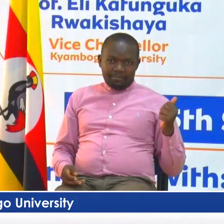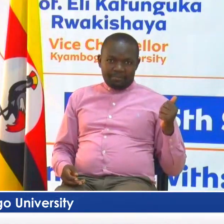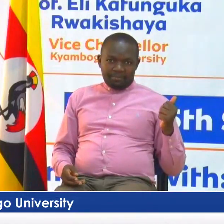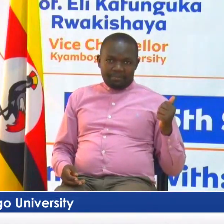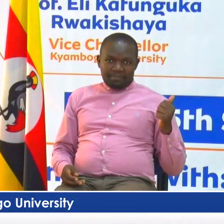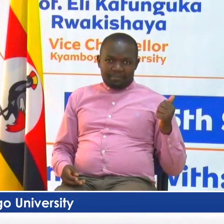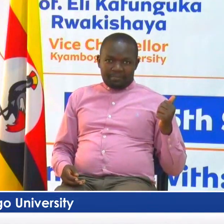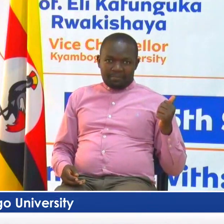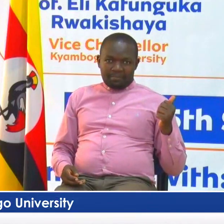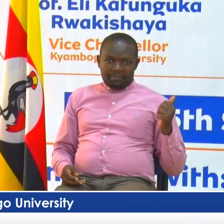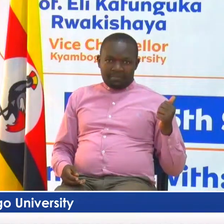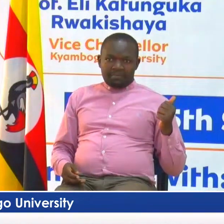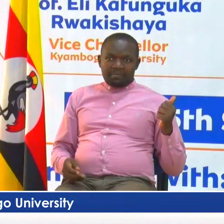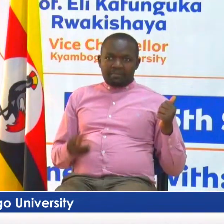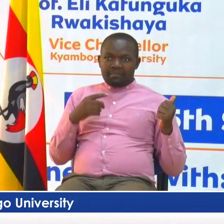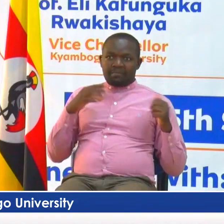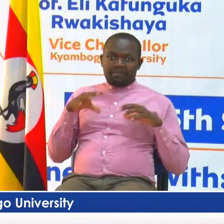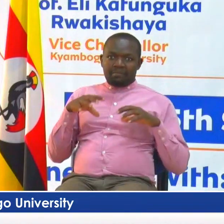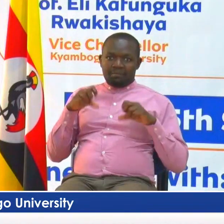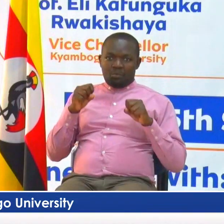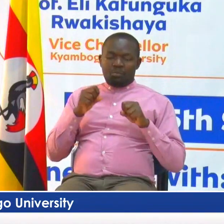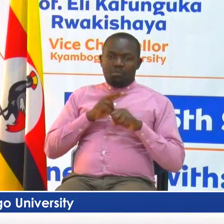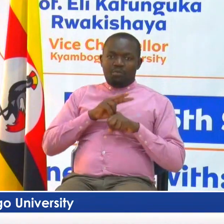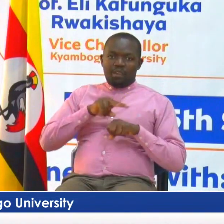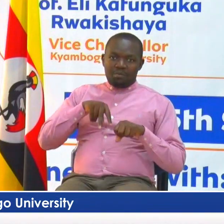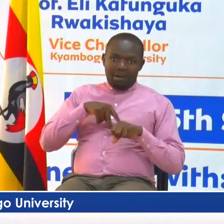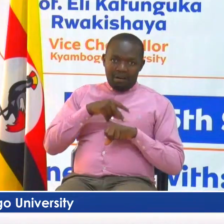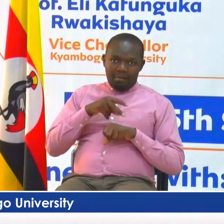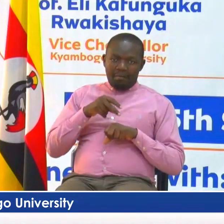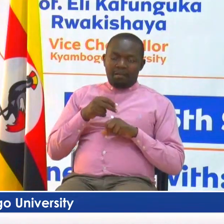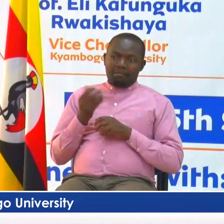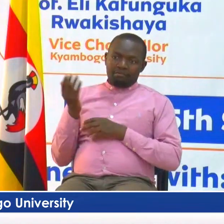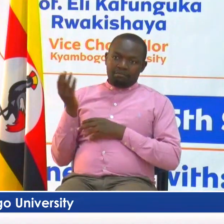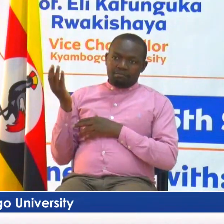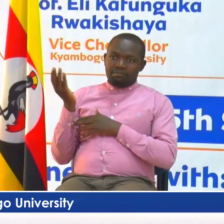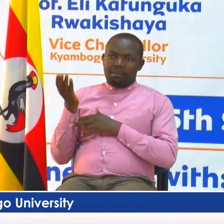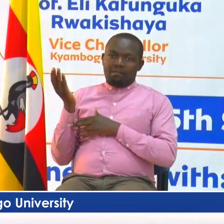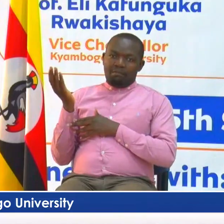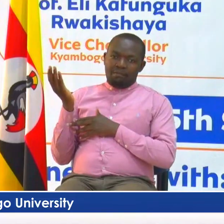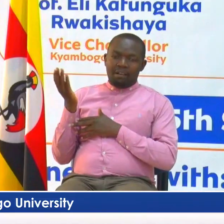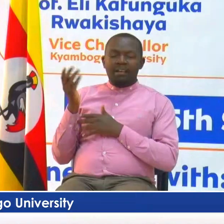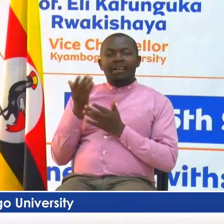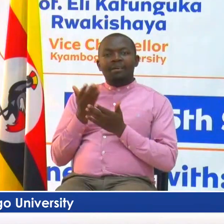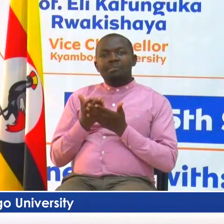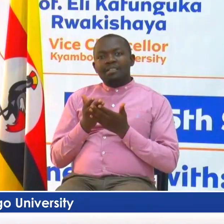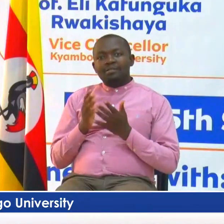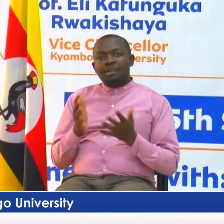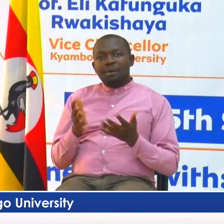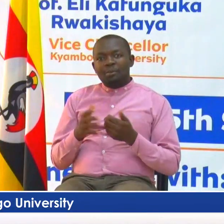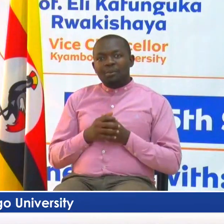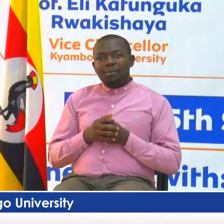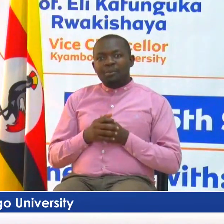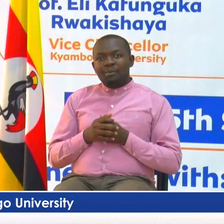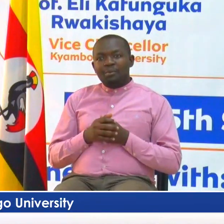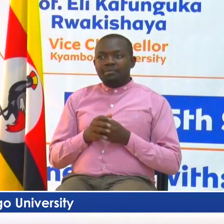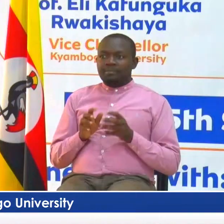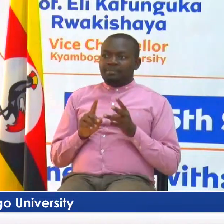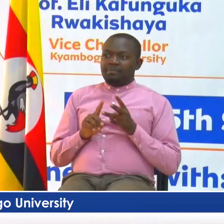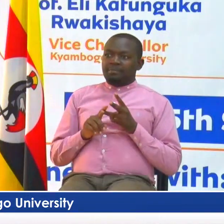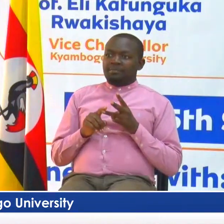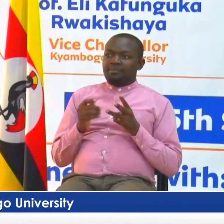today, taking up the 2 hours to teach us on how to go about applications. I also want to